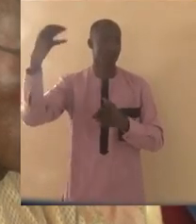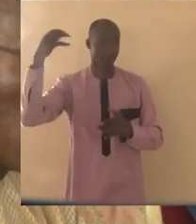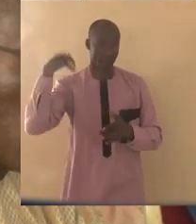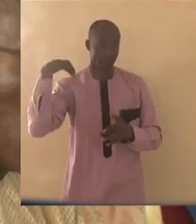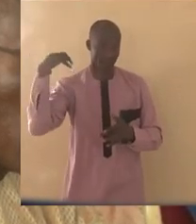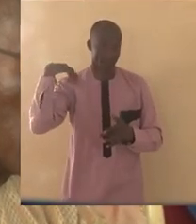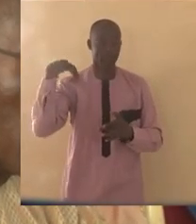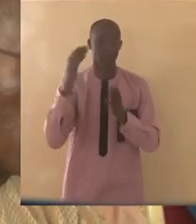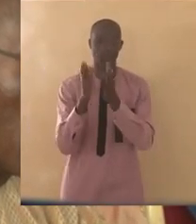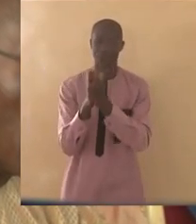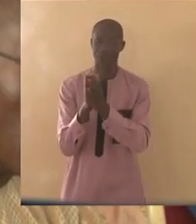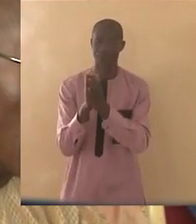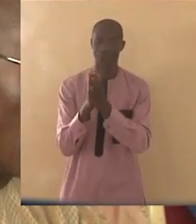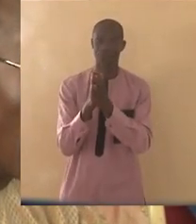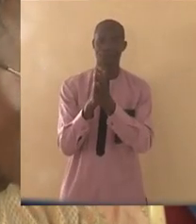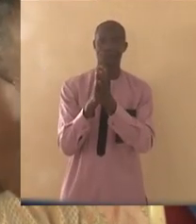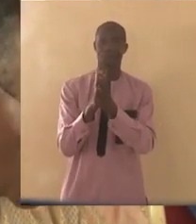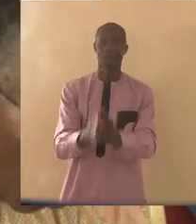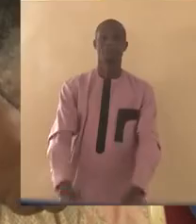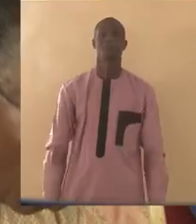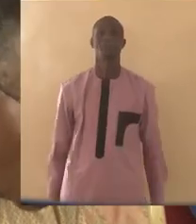Prayer is the